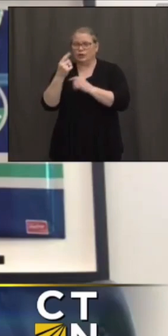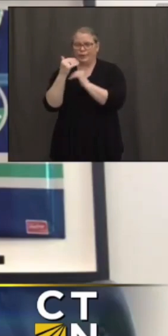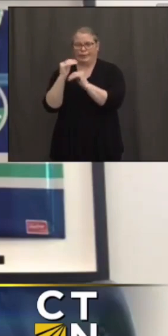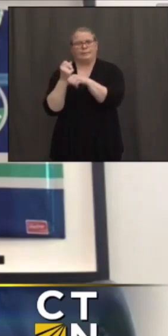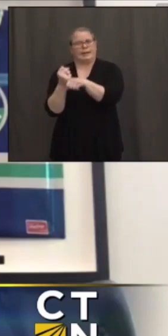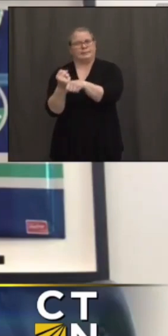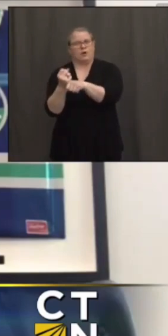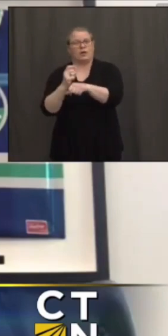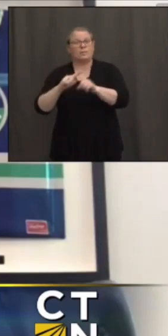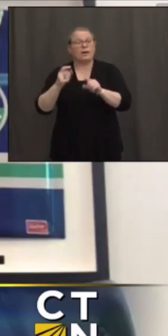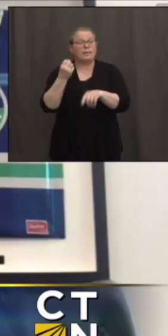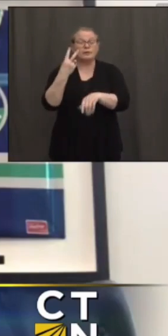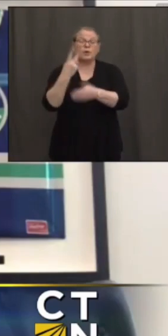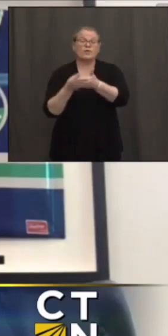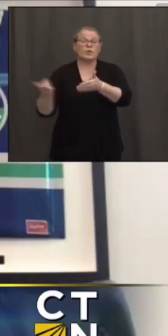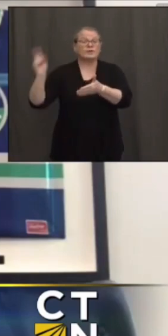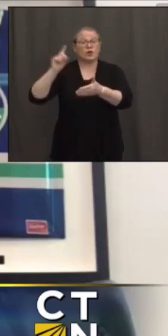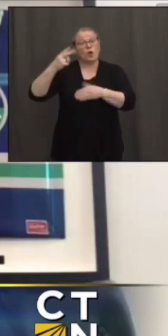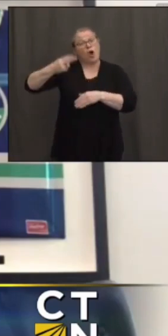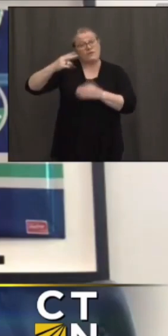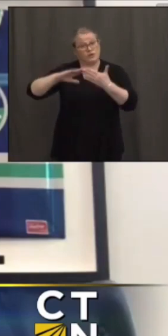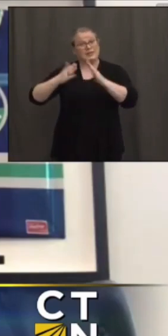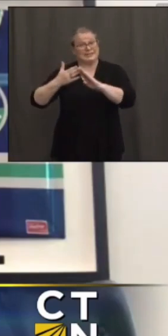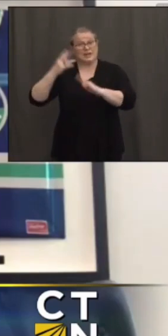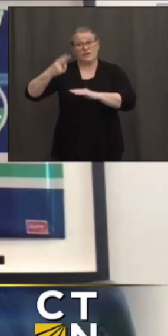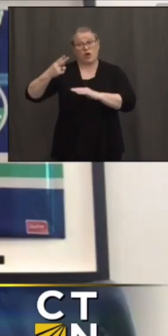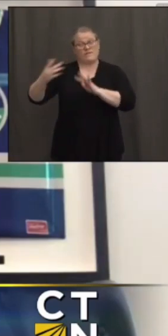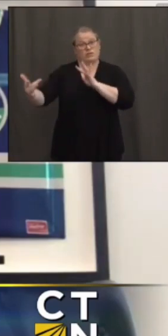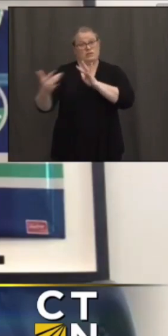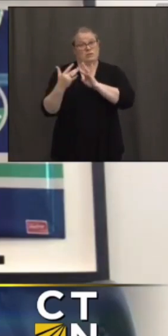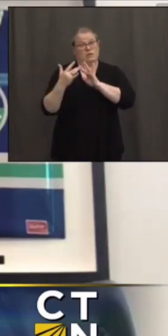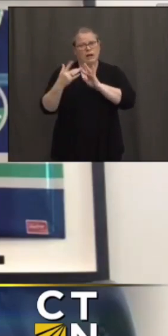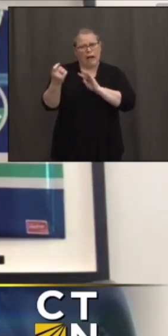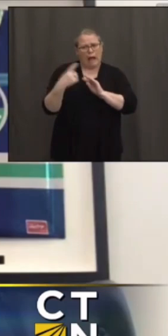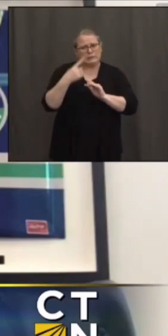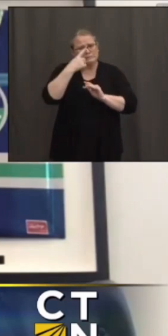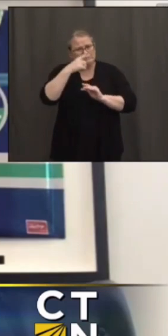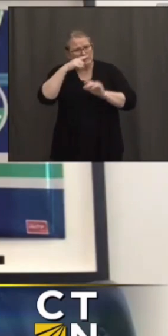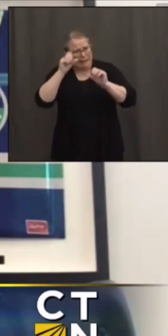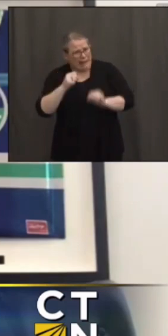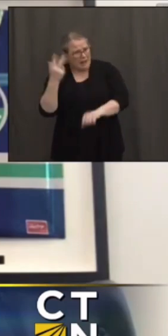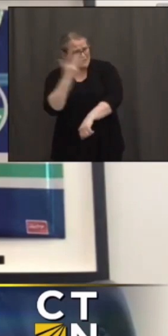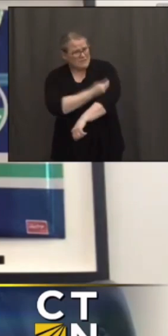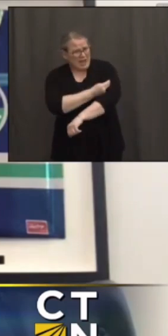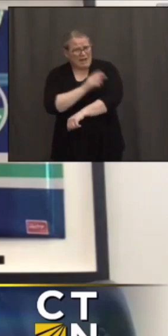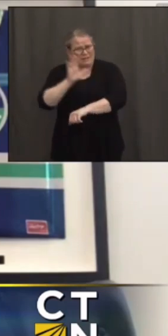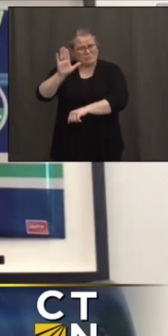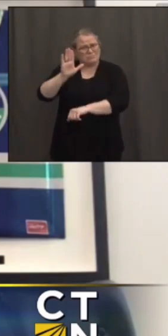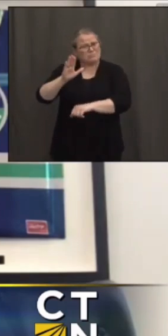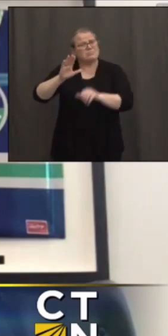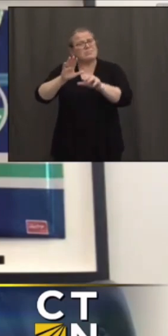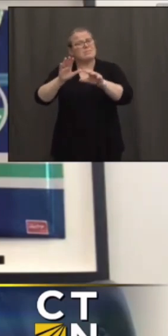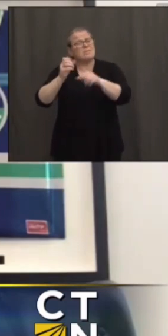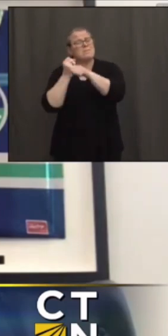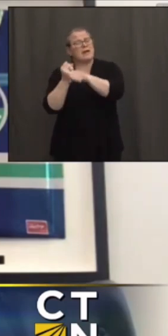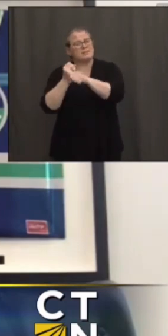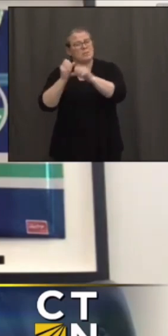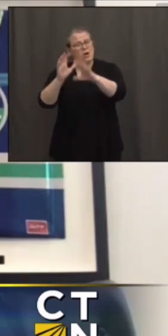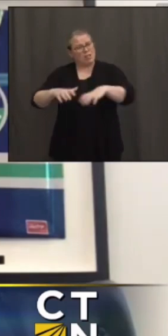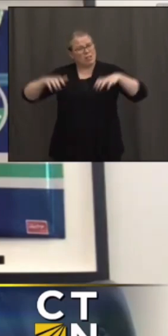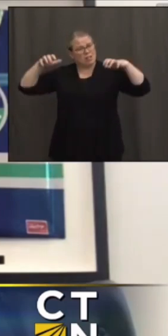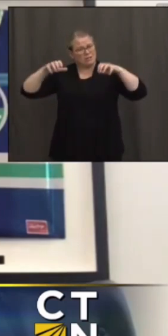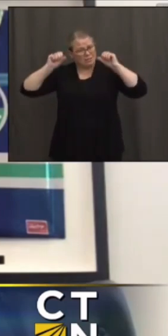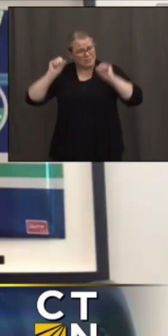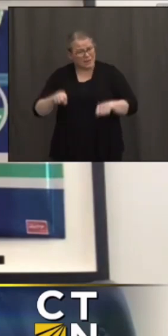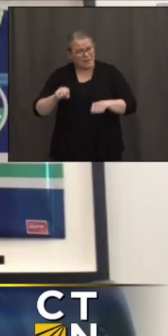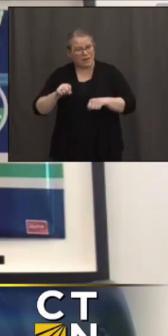the ballpark? And we said, absolutely yes. And it's been a great process. It's been a team effort, and it's